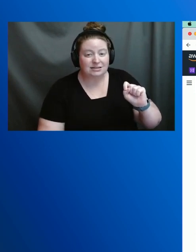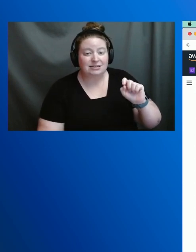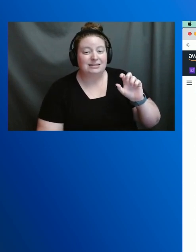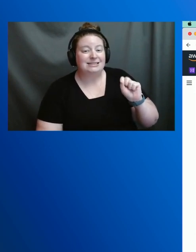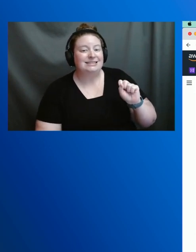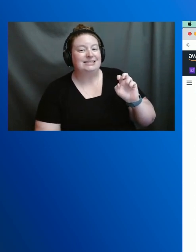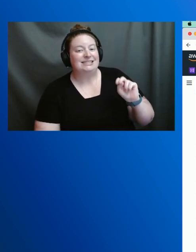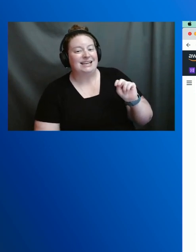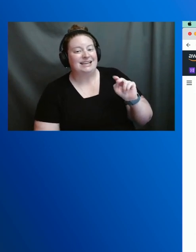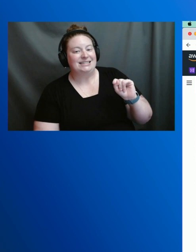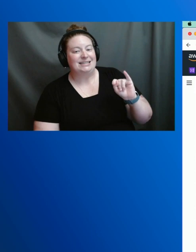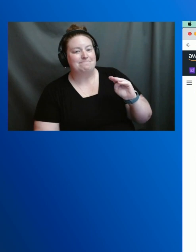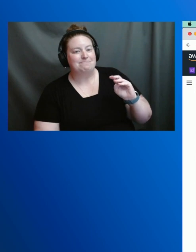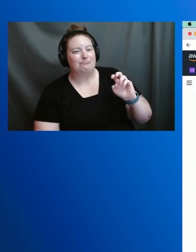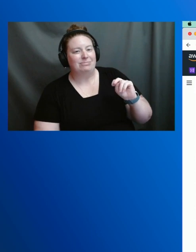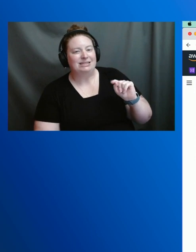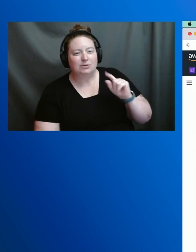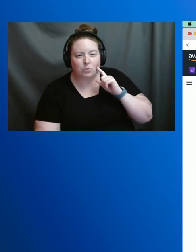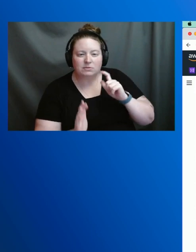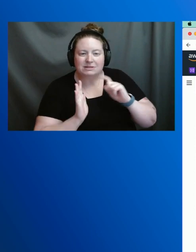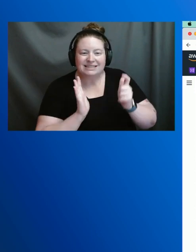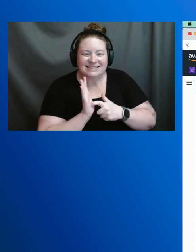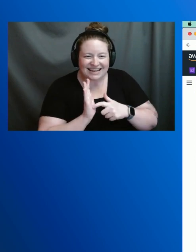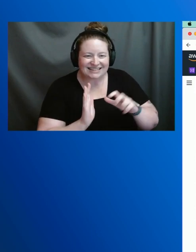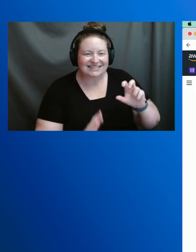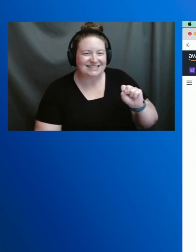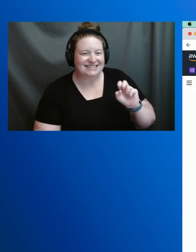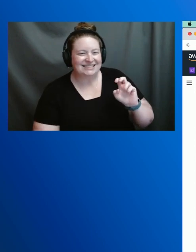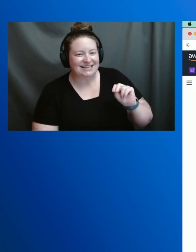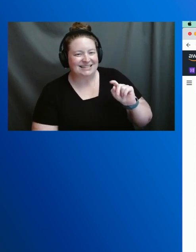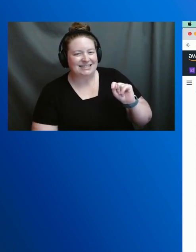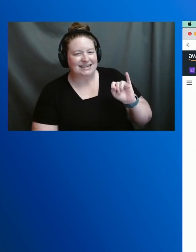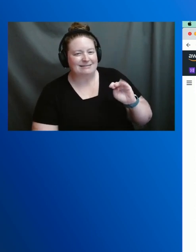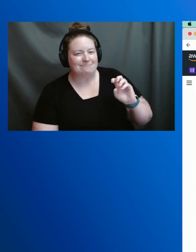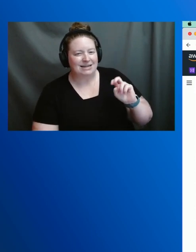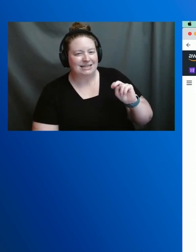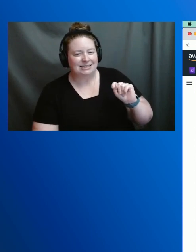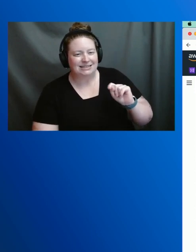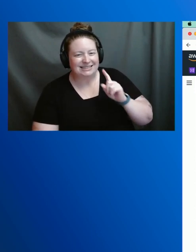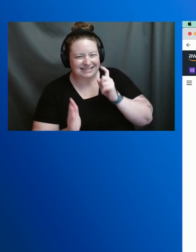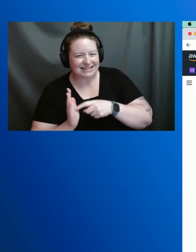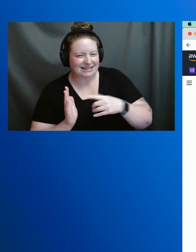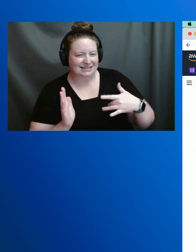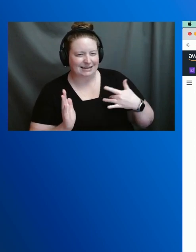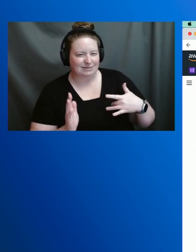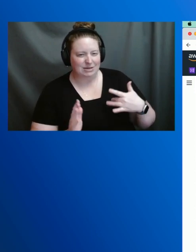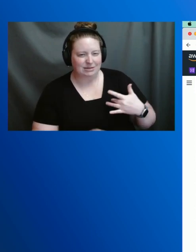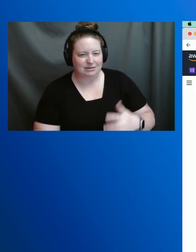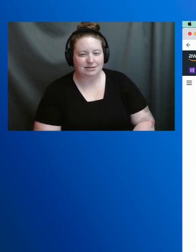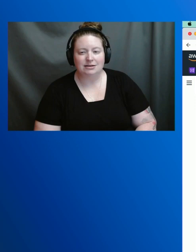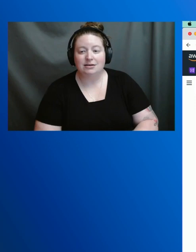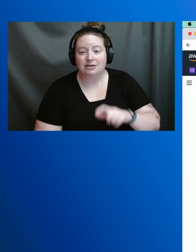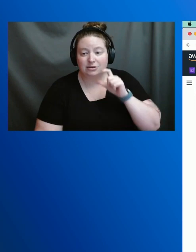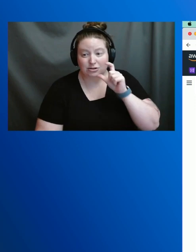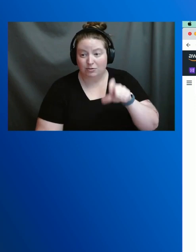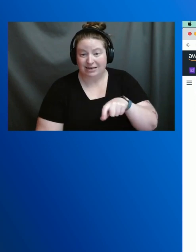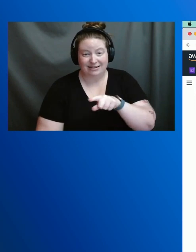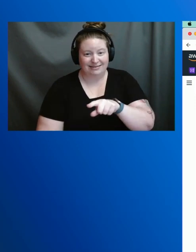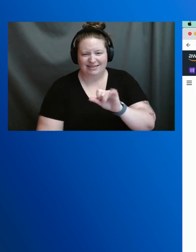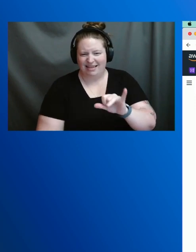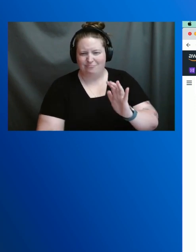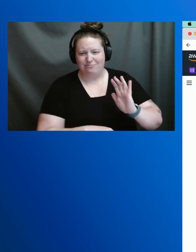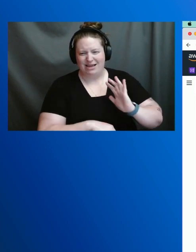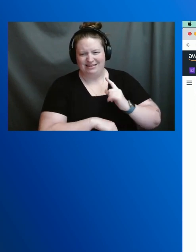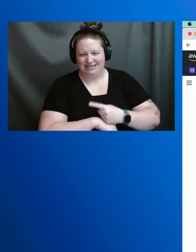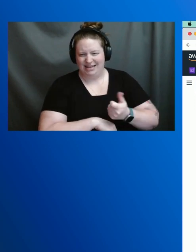We're going to detect sentiment. So that's the first thing we're going to do. Now, we don't need this pass state anymore. So based on the sentiment, I'm